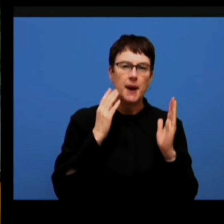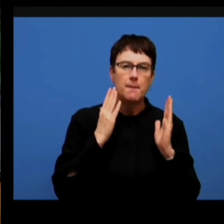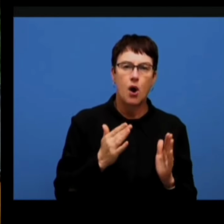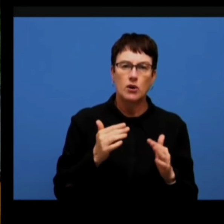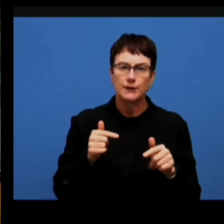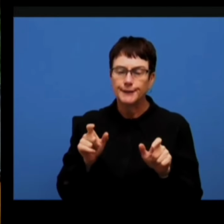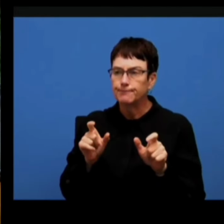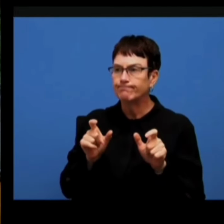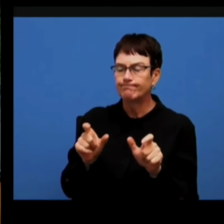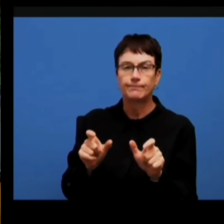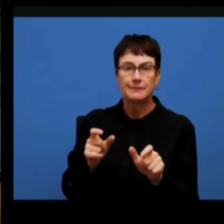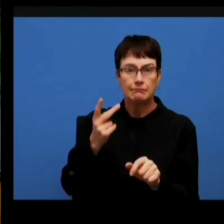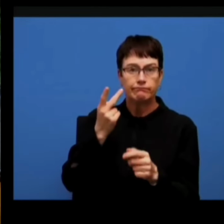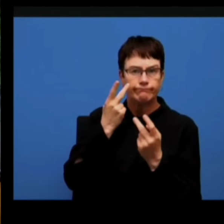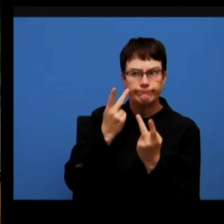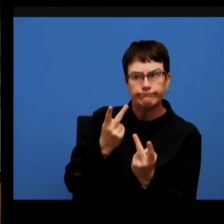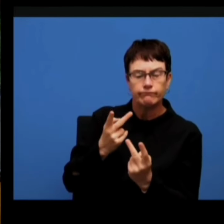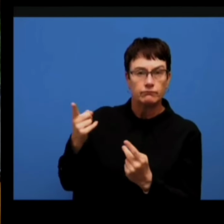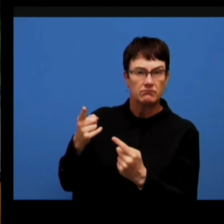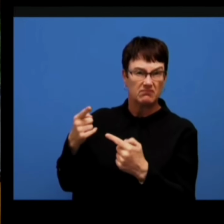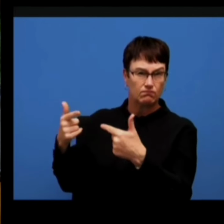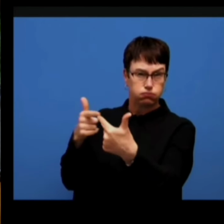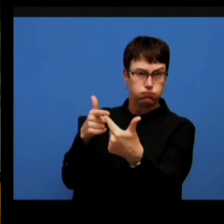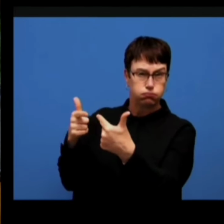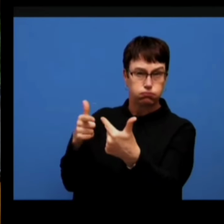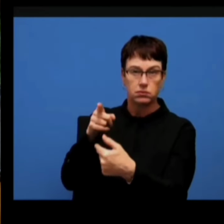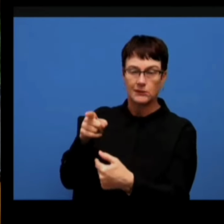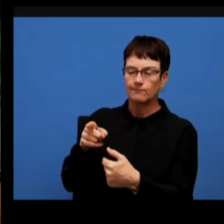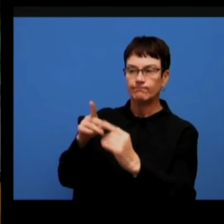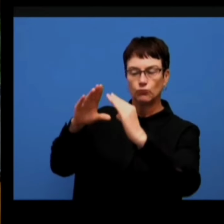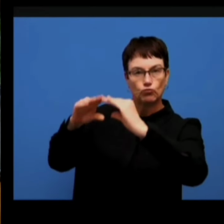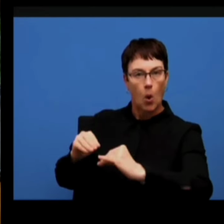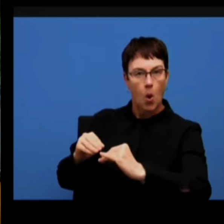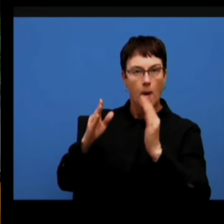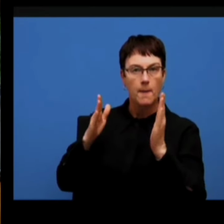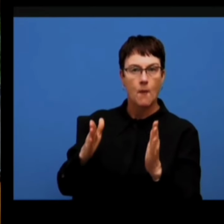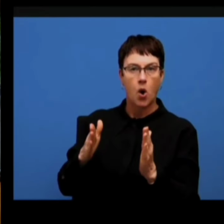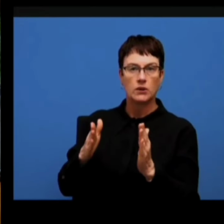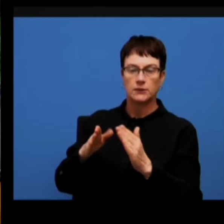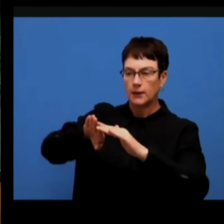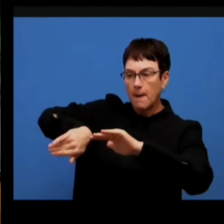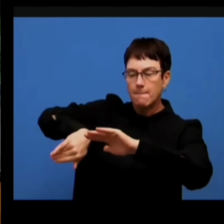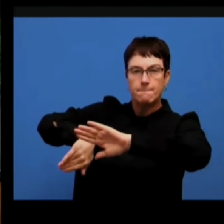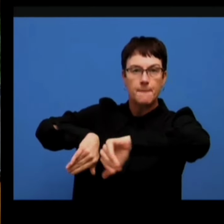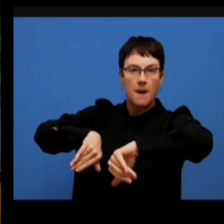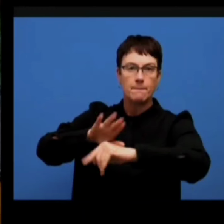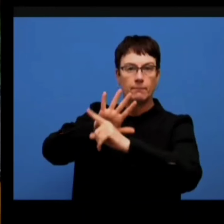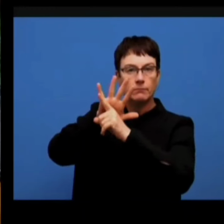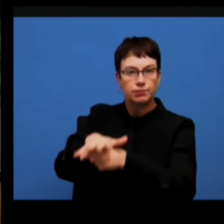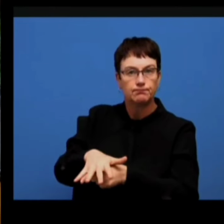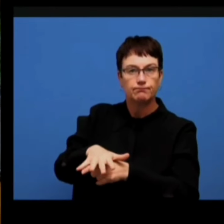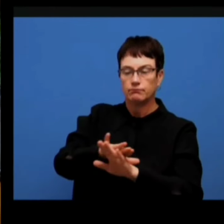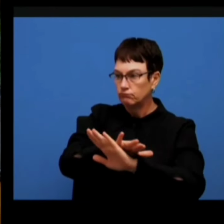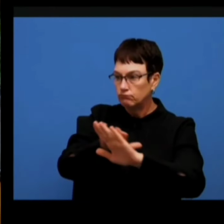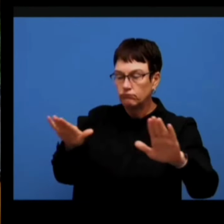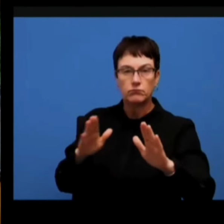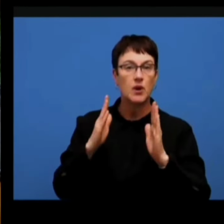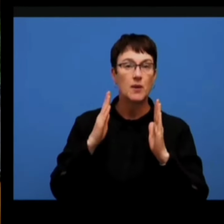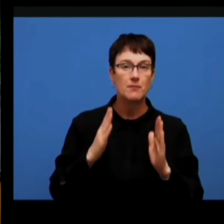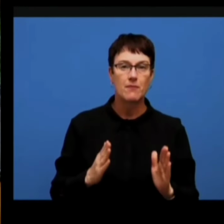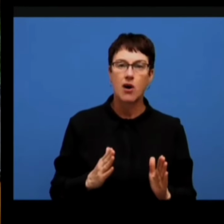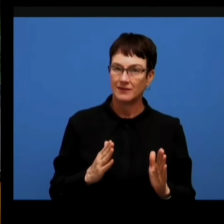will to address the crises we face together. That means pursuing four crucial steps.